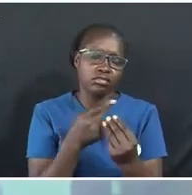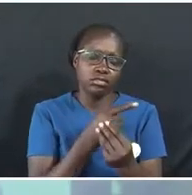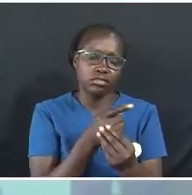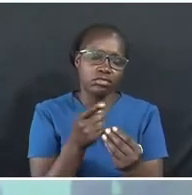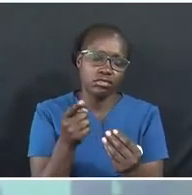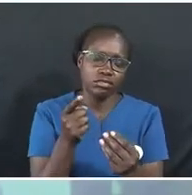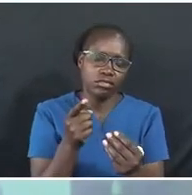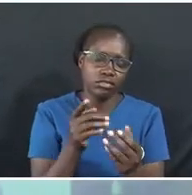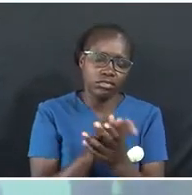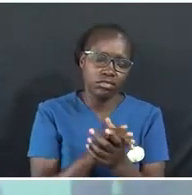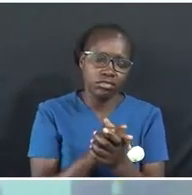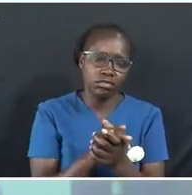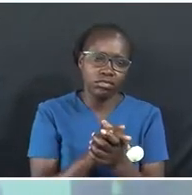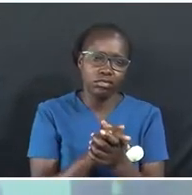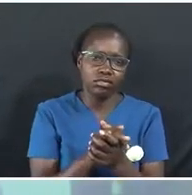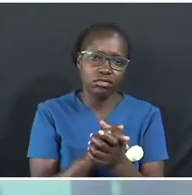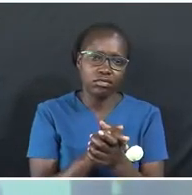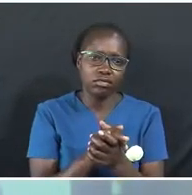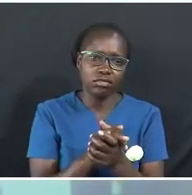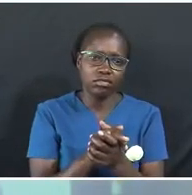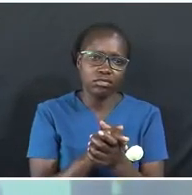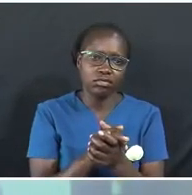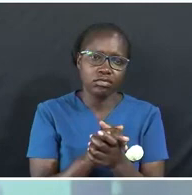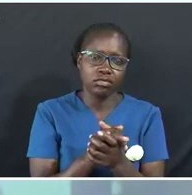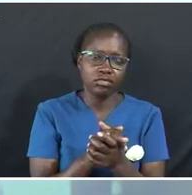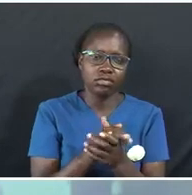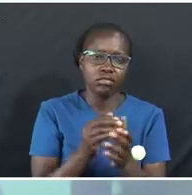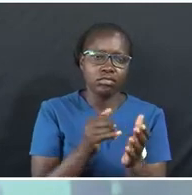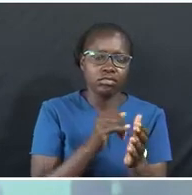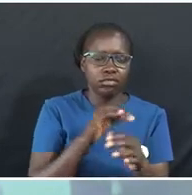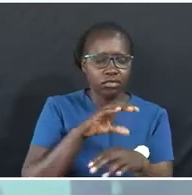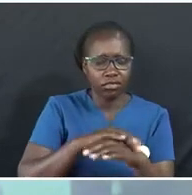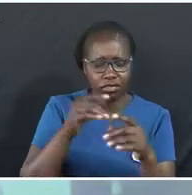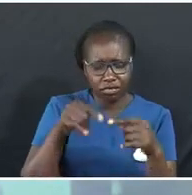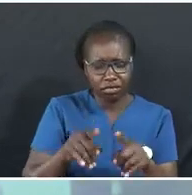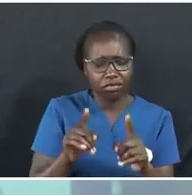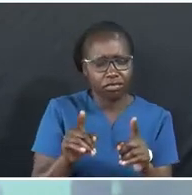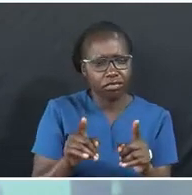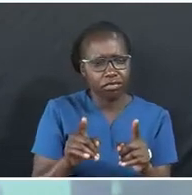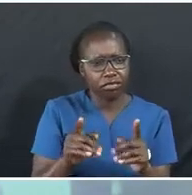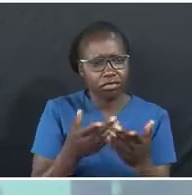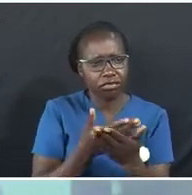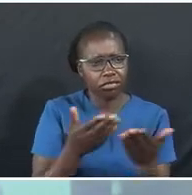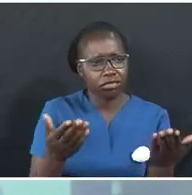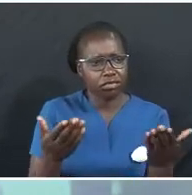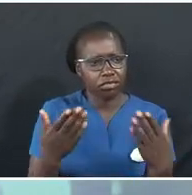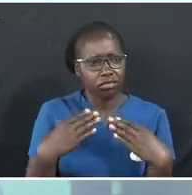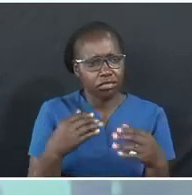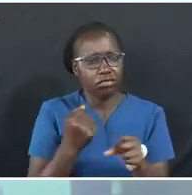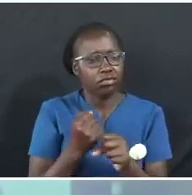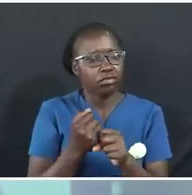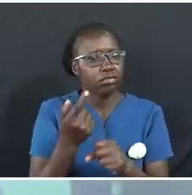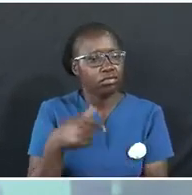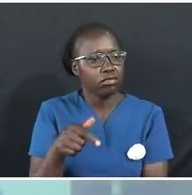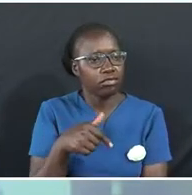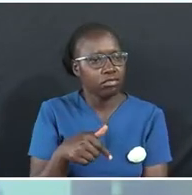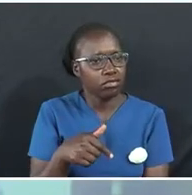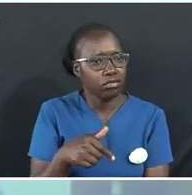even having taken breakfast. I always ask myself, they keep animals.